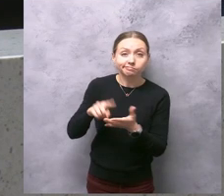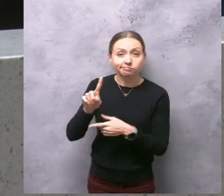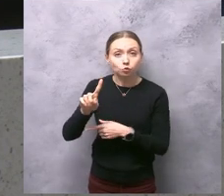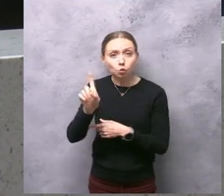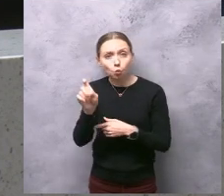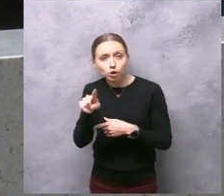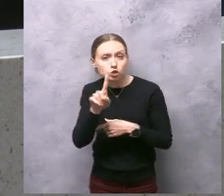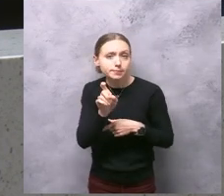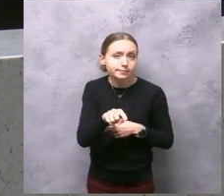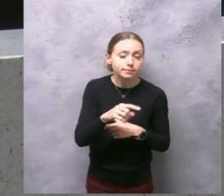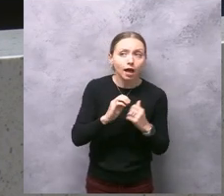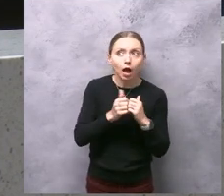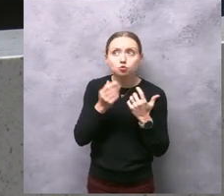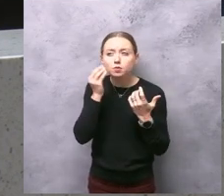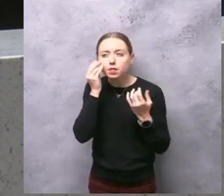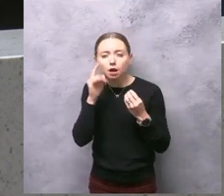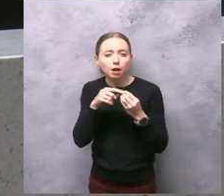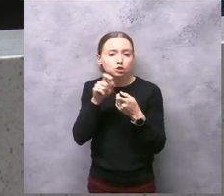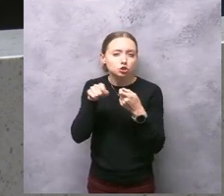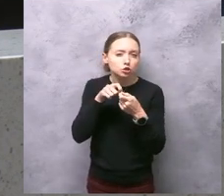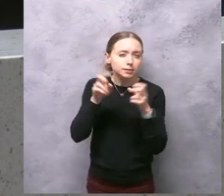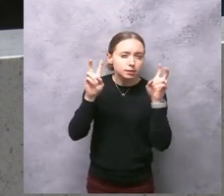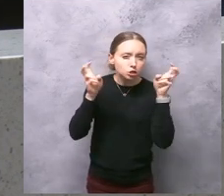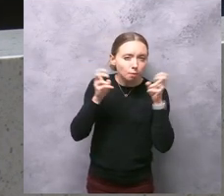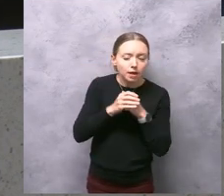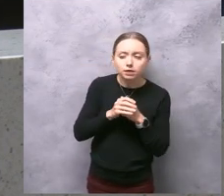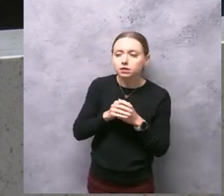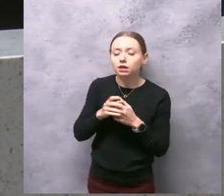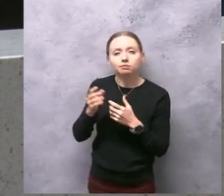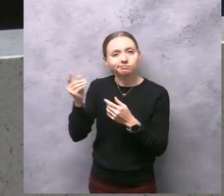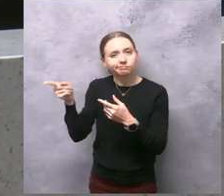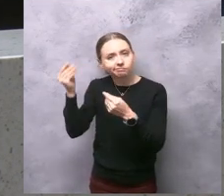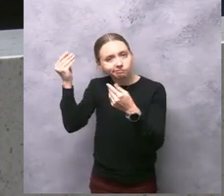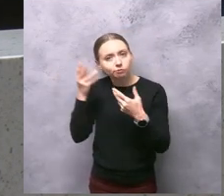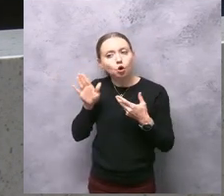about certain topics, her giving me her perspective on